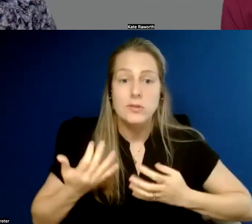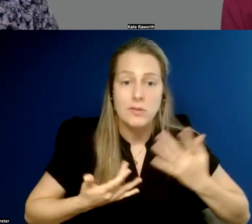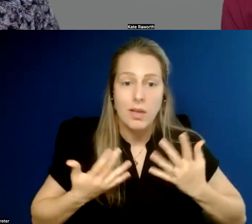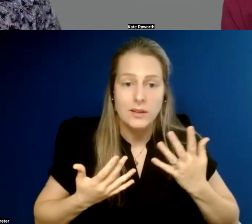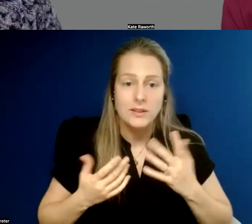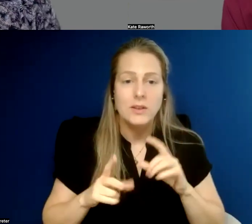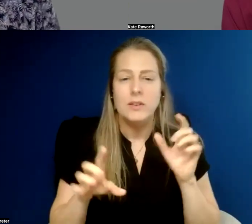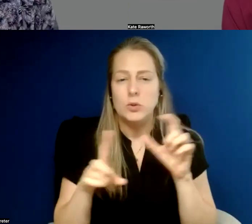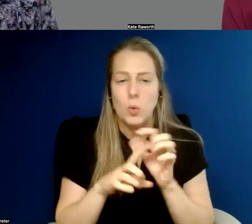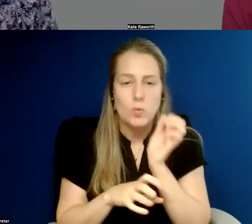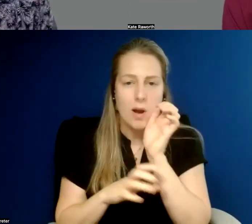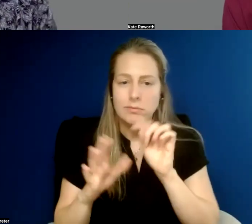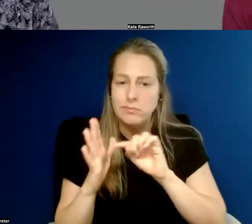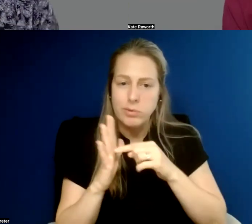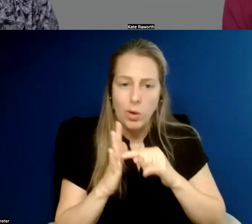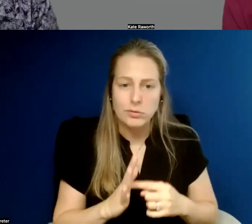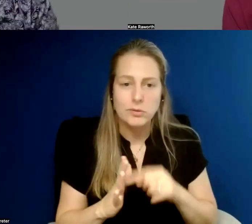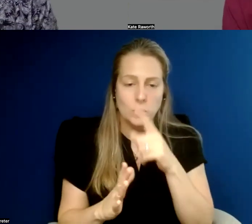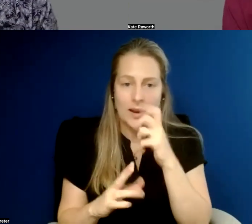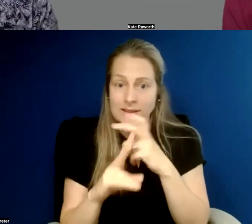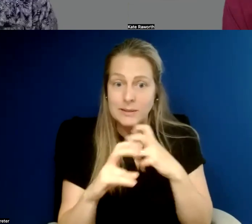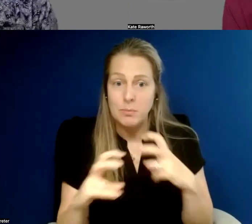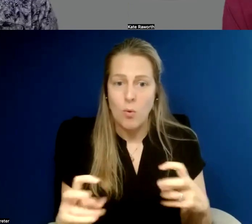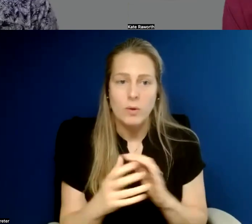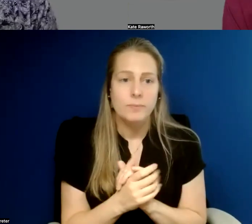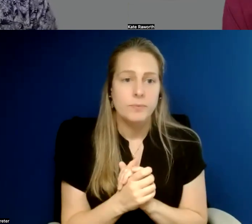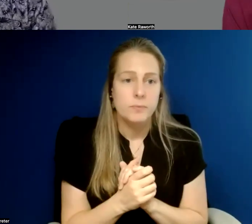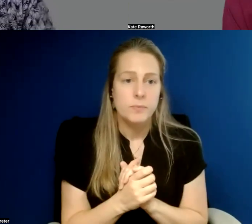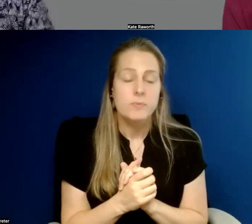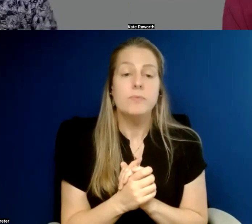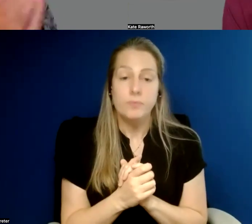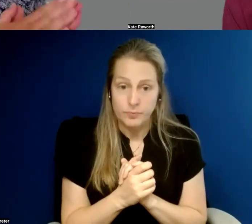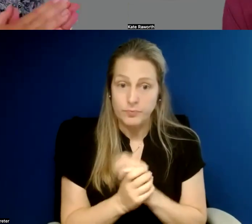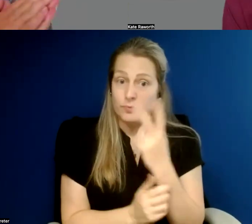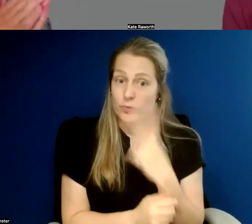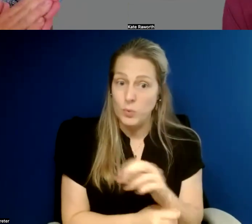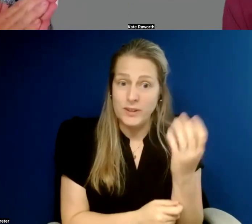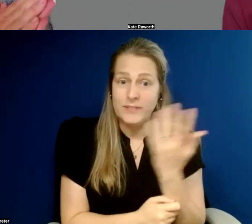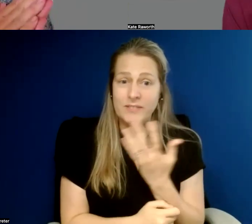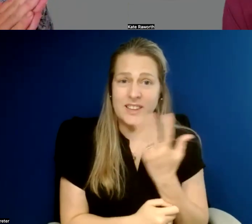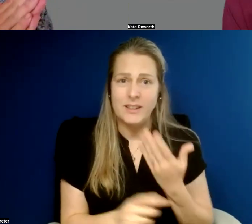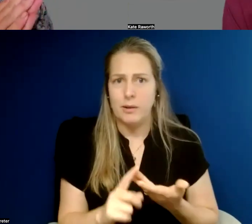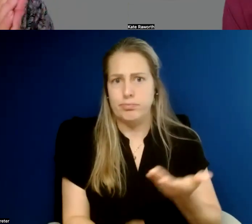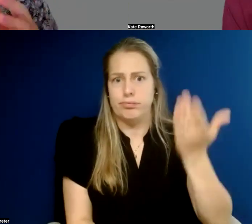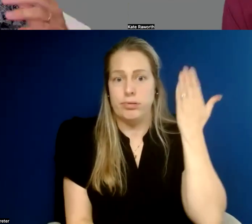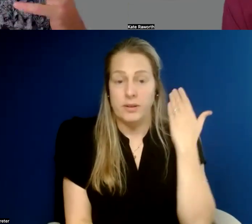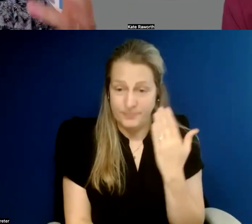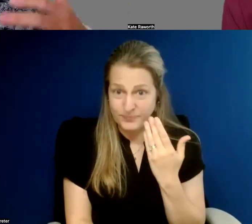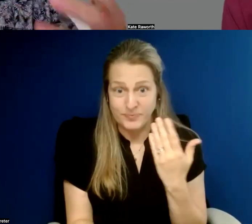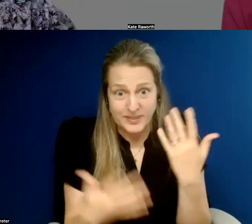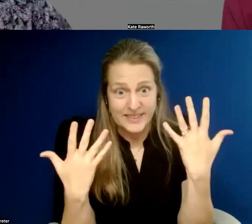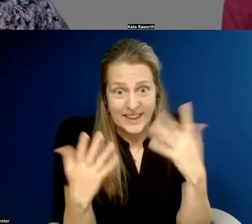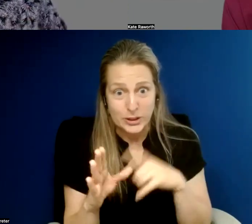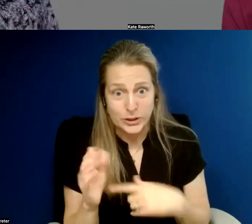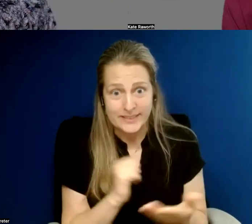on, that you can explore. Now, 2015 is quite some time ago. It was 10 years. And so we are